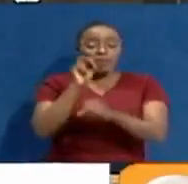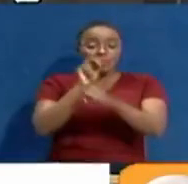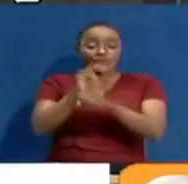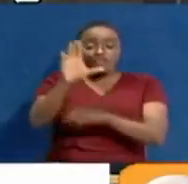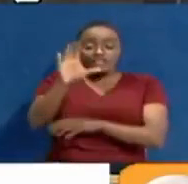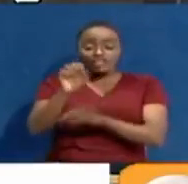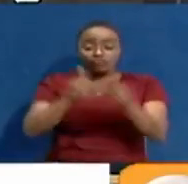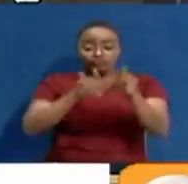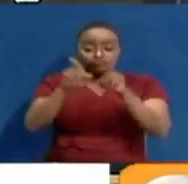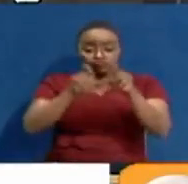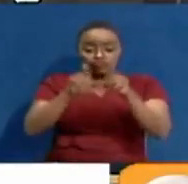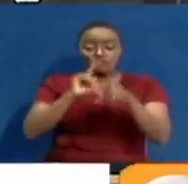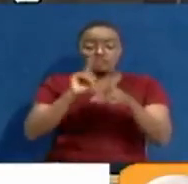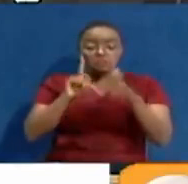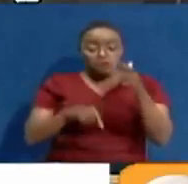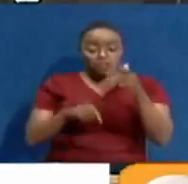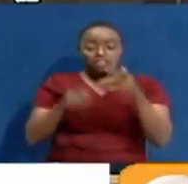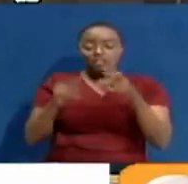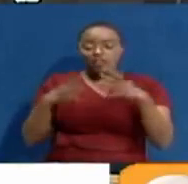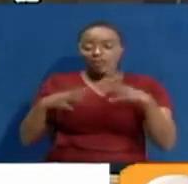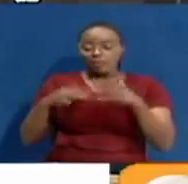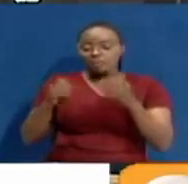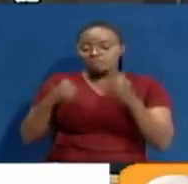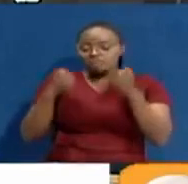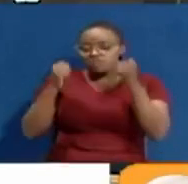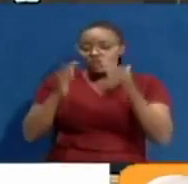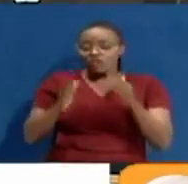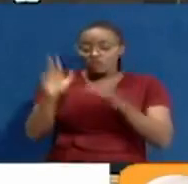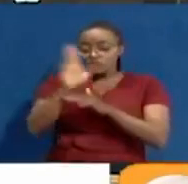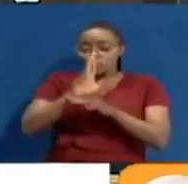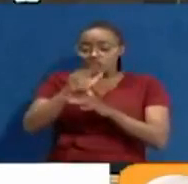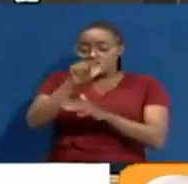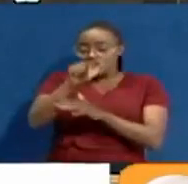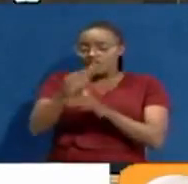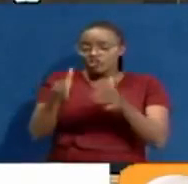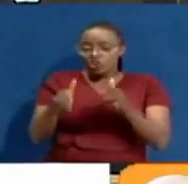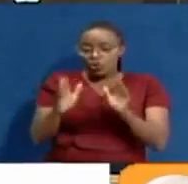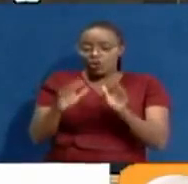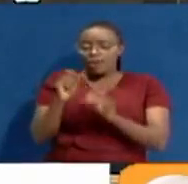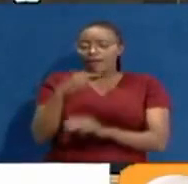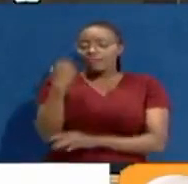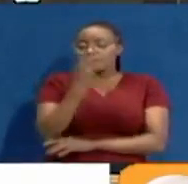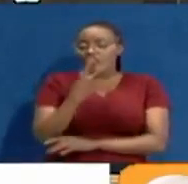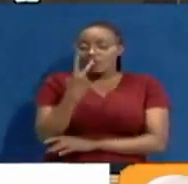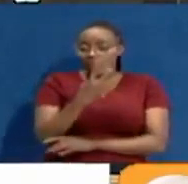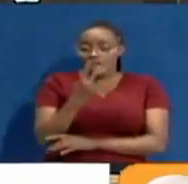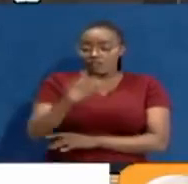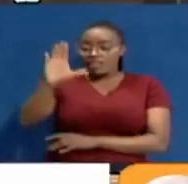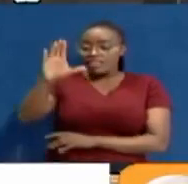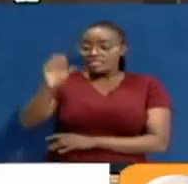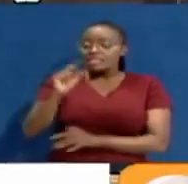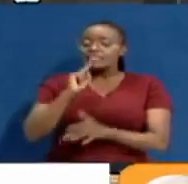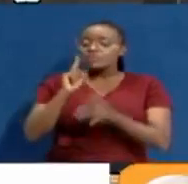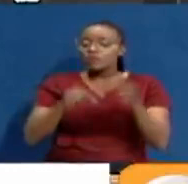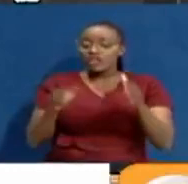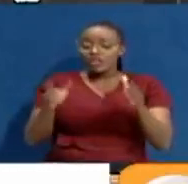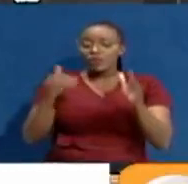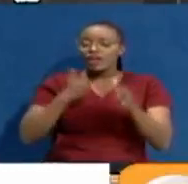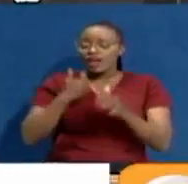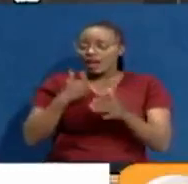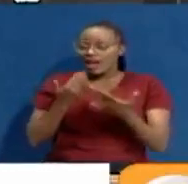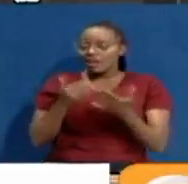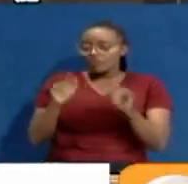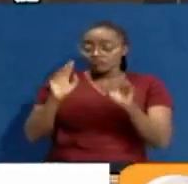Transport Cabinet Secretary James Macharia says motorists will be allowed to use the toll road from February. The Cabinet Secretary says the road will have